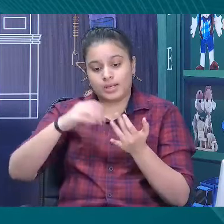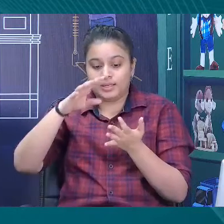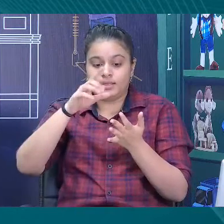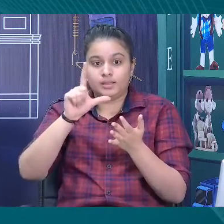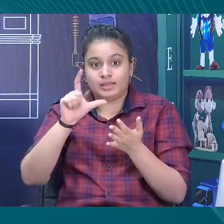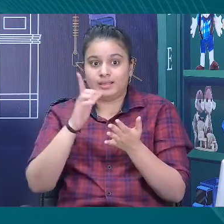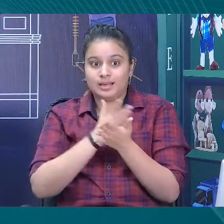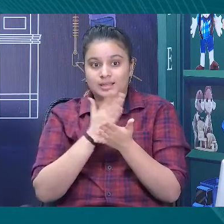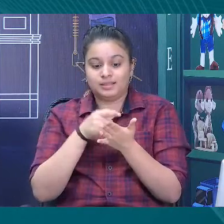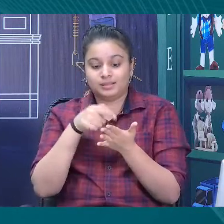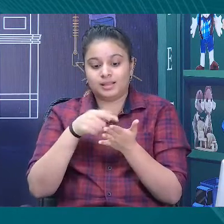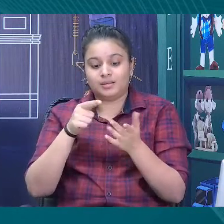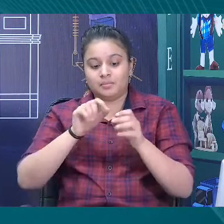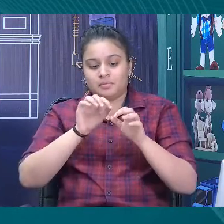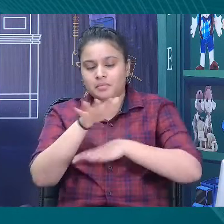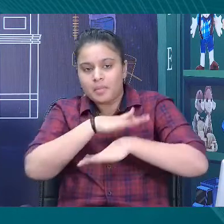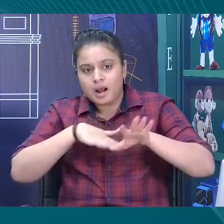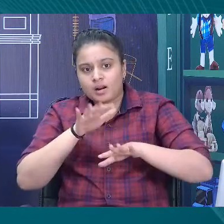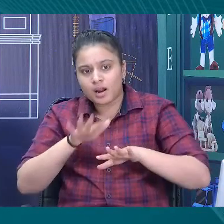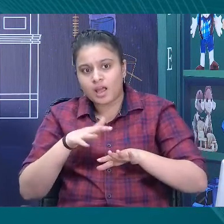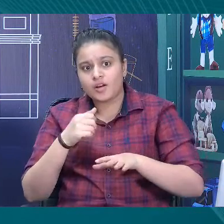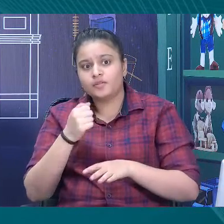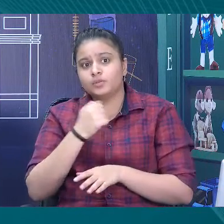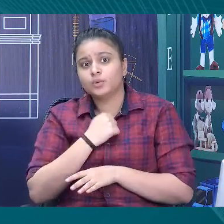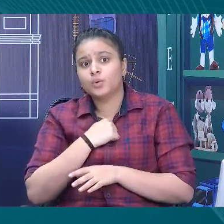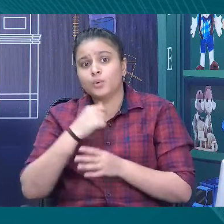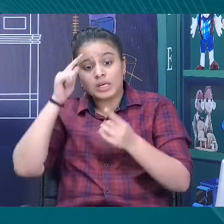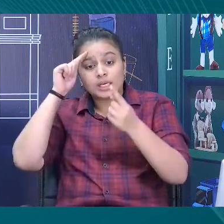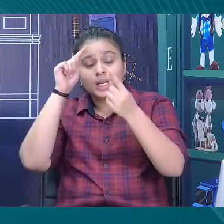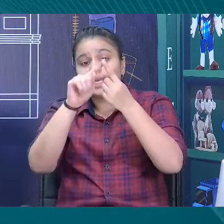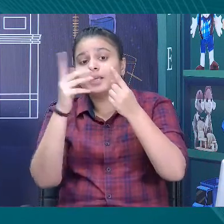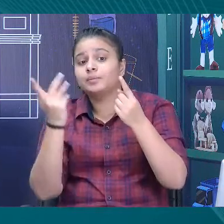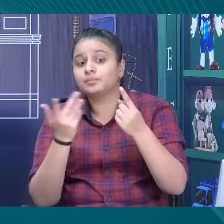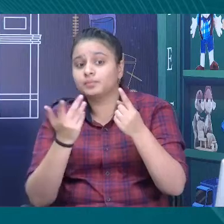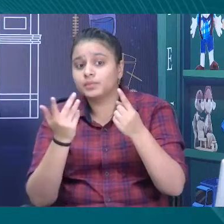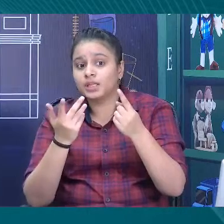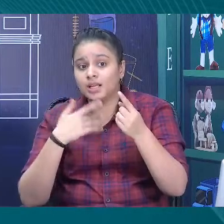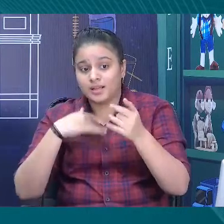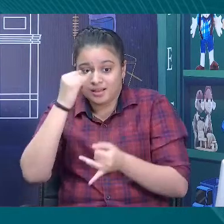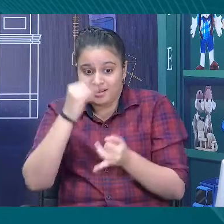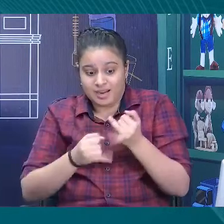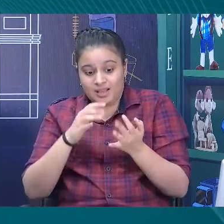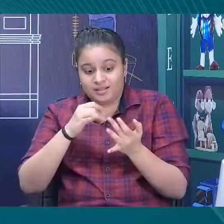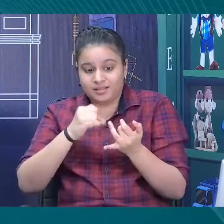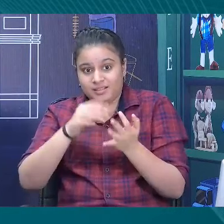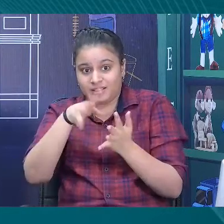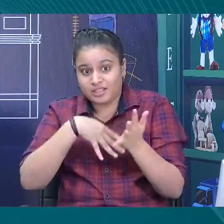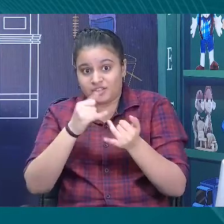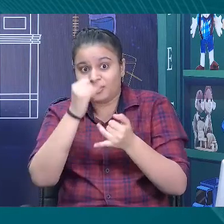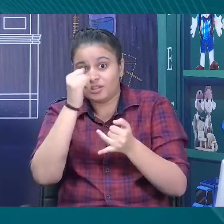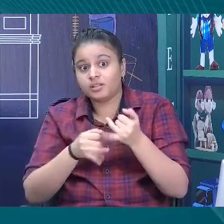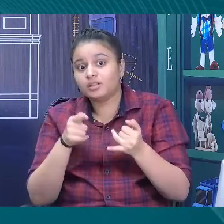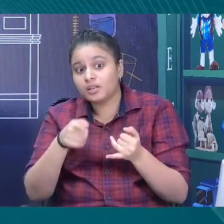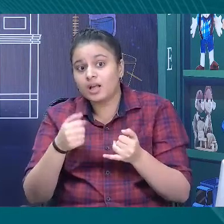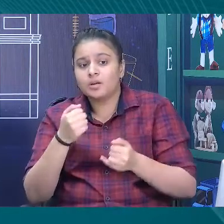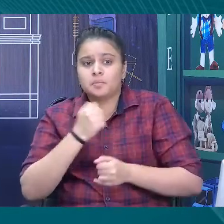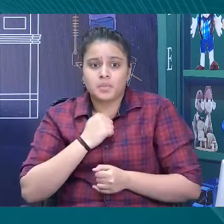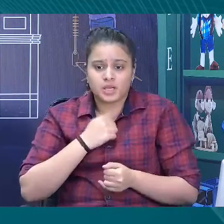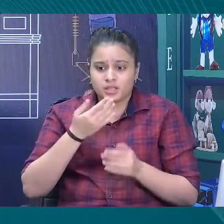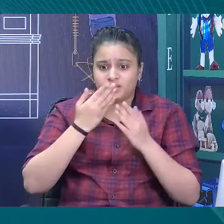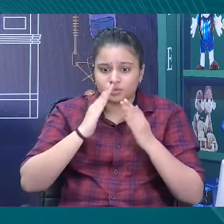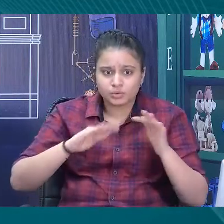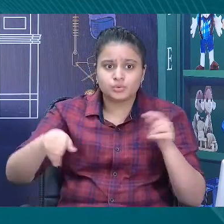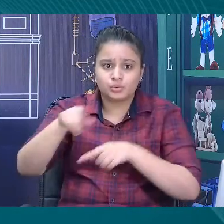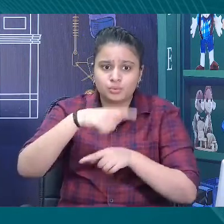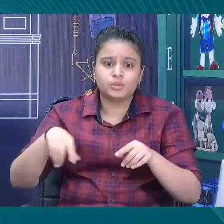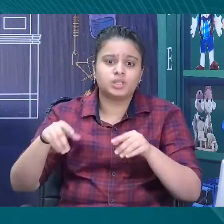Yes. On what is my goal, that at the end of the session, my child or all my children or all